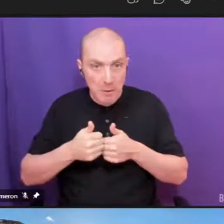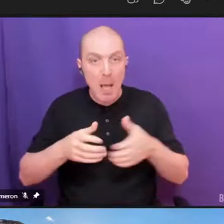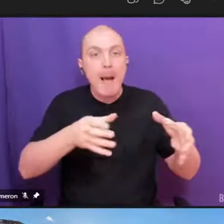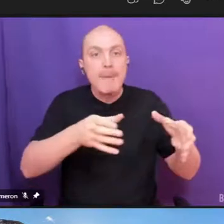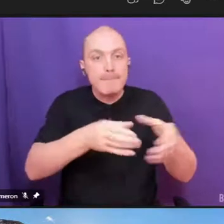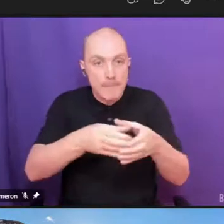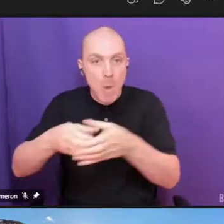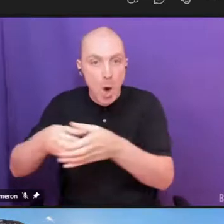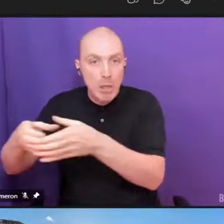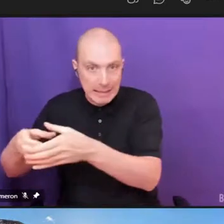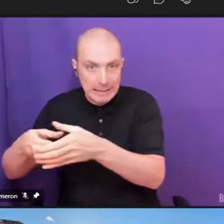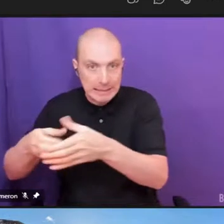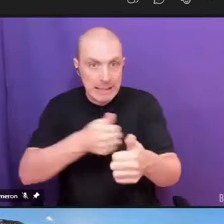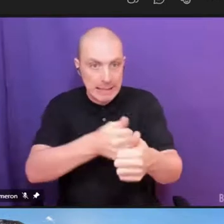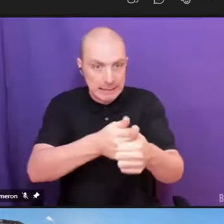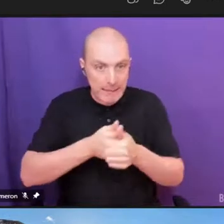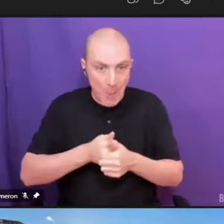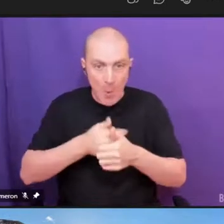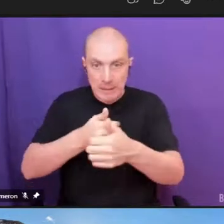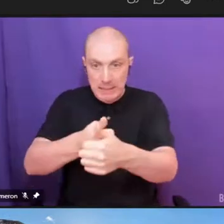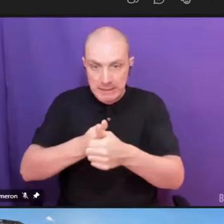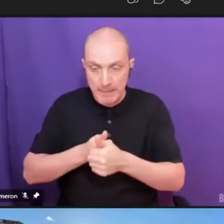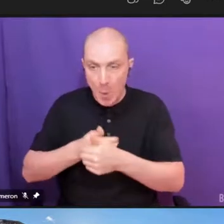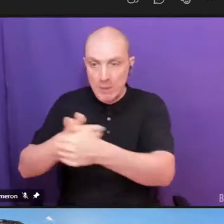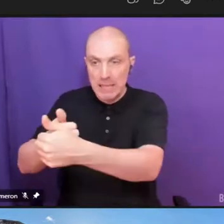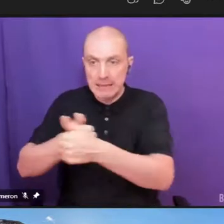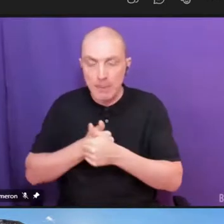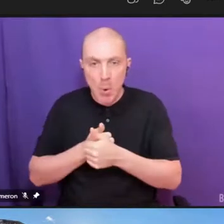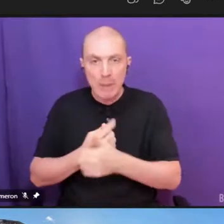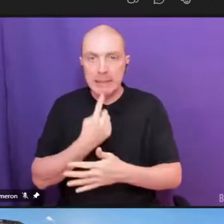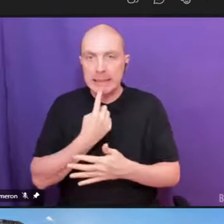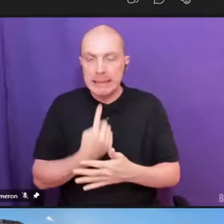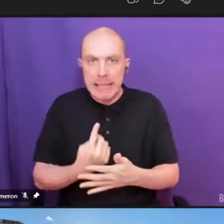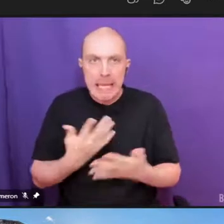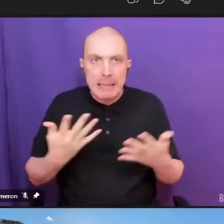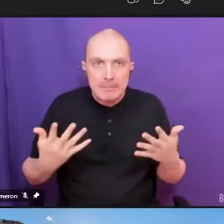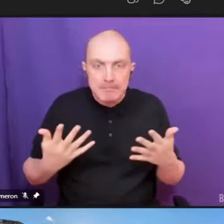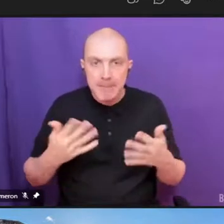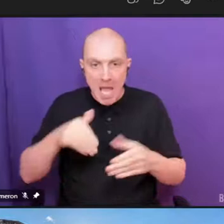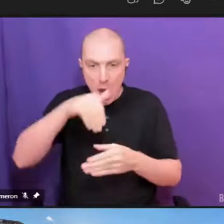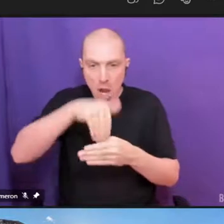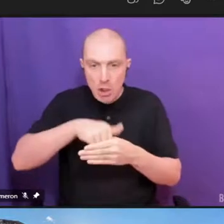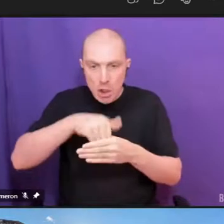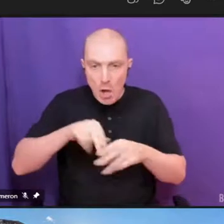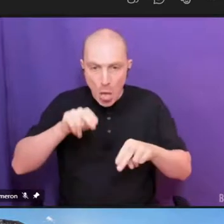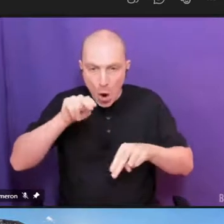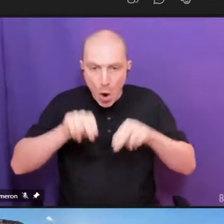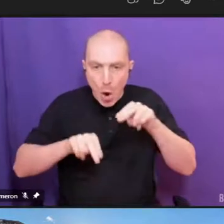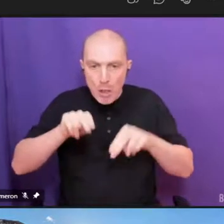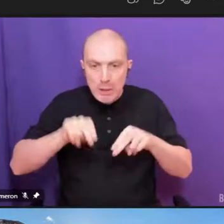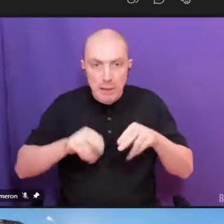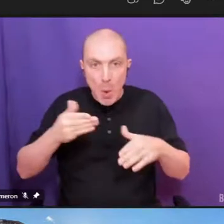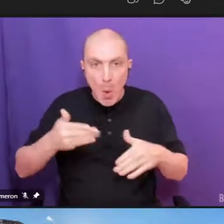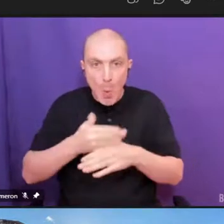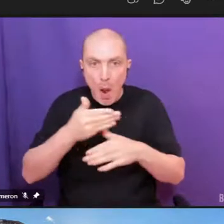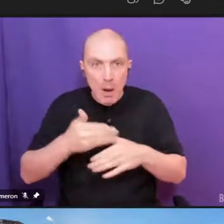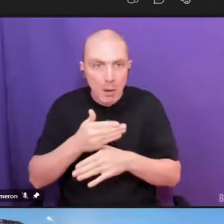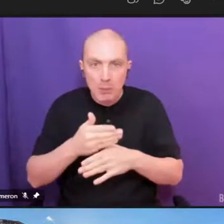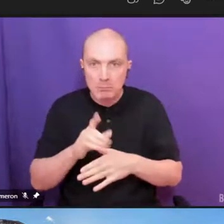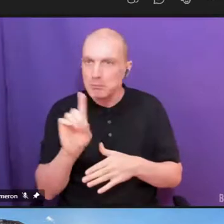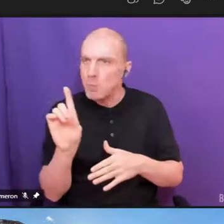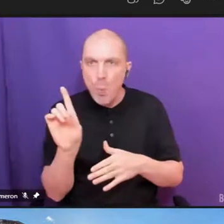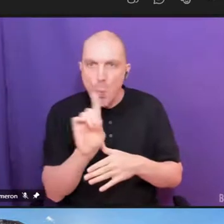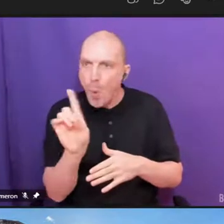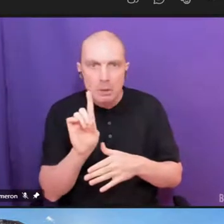what, you know, a programme of internal audit work in cybersecurity would look like. So it is very much a